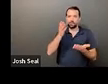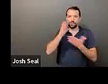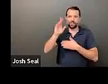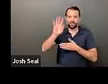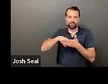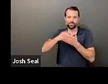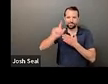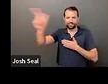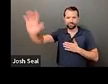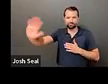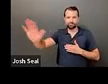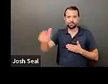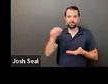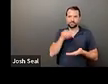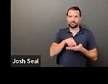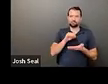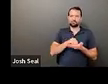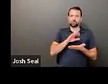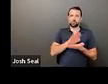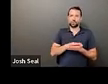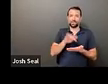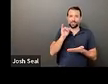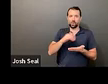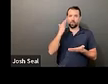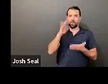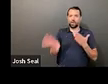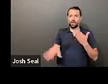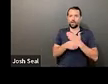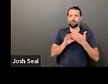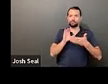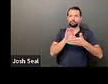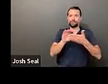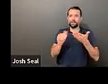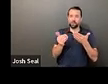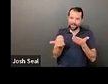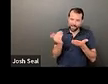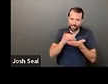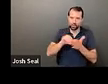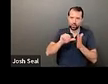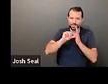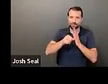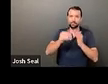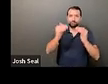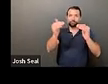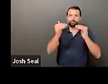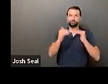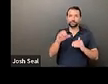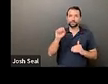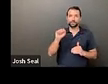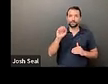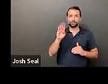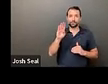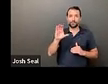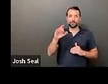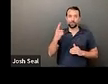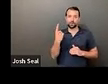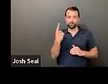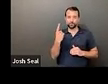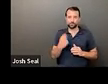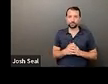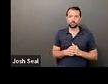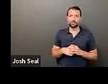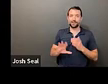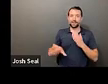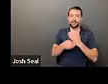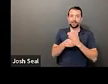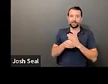That's why that one's highlighted. And we also added SVC1 this year, and that's between